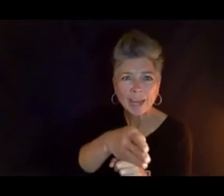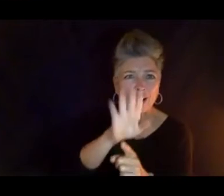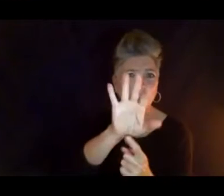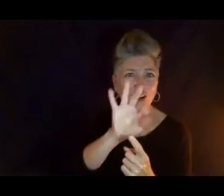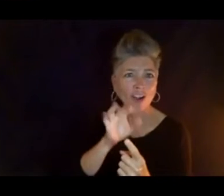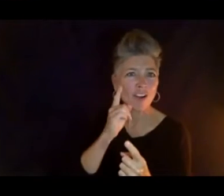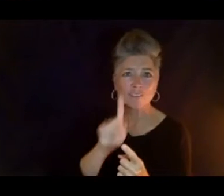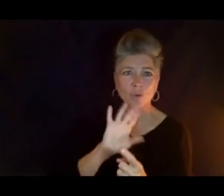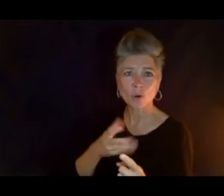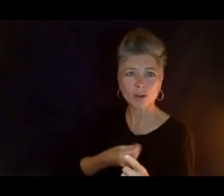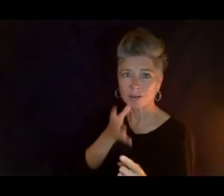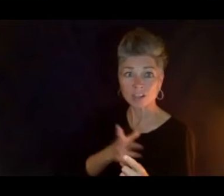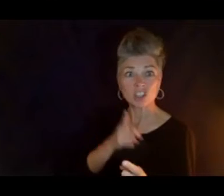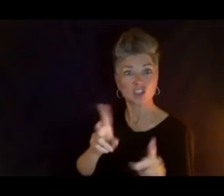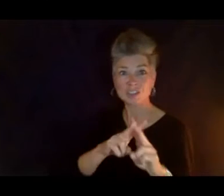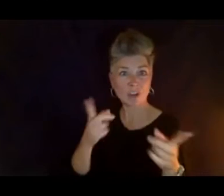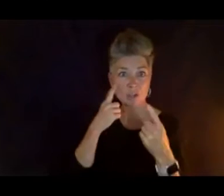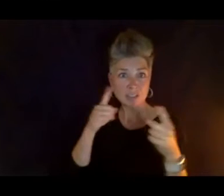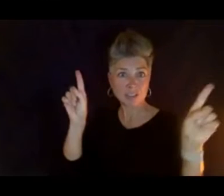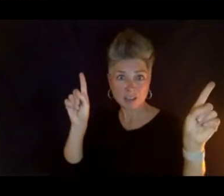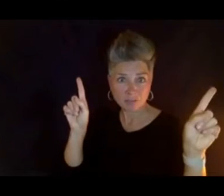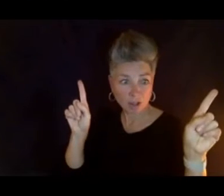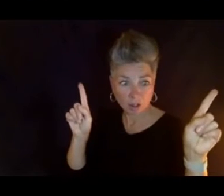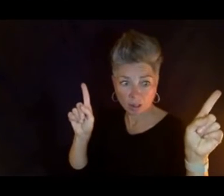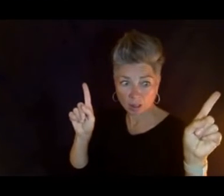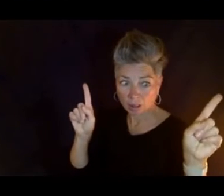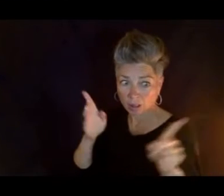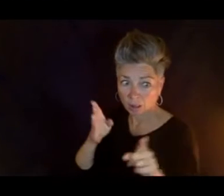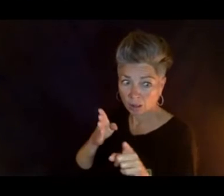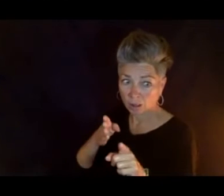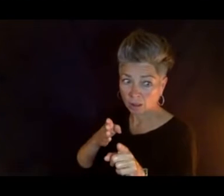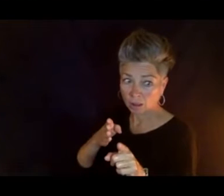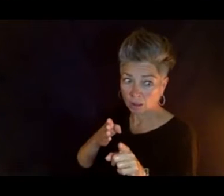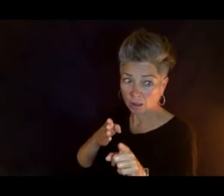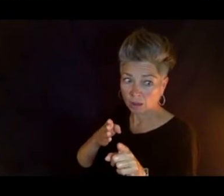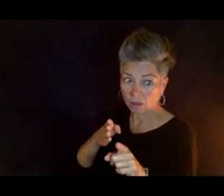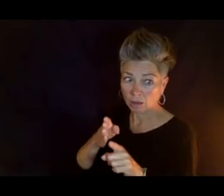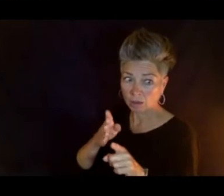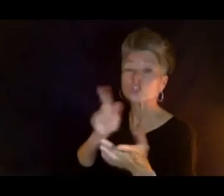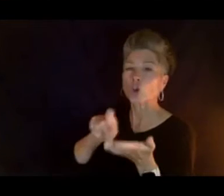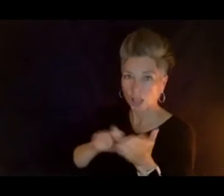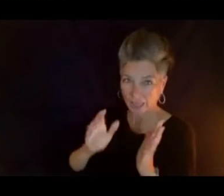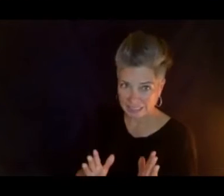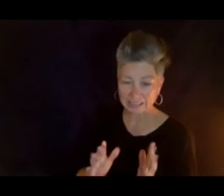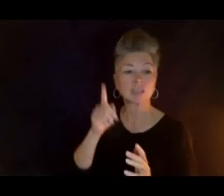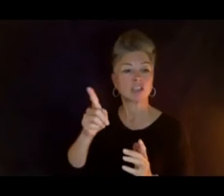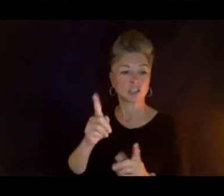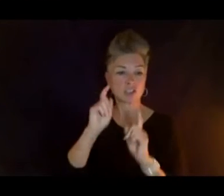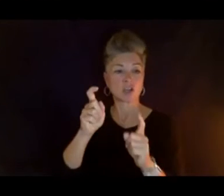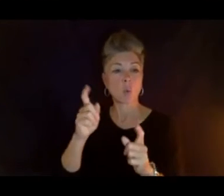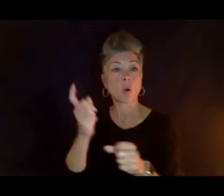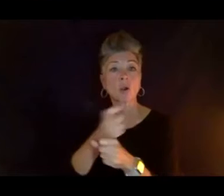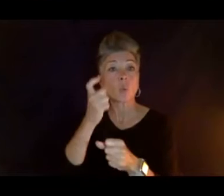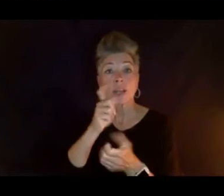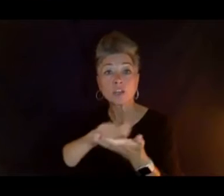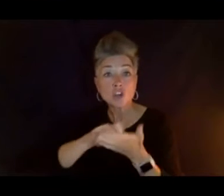very successful journalist, and that's not the ordinary or normal job of a trans woman. She's an award-winning, she has a master's